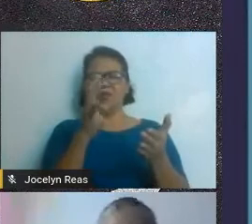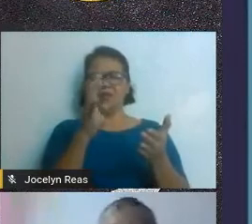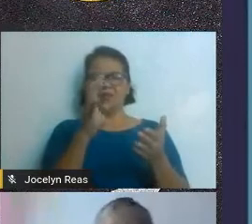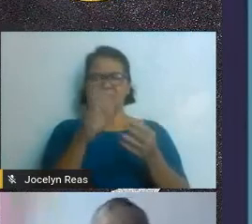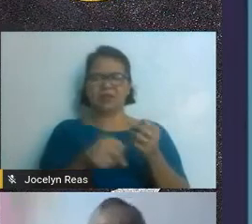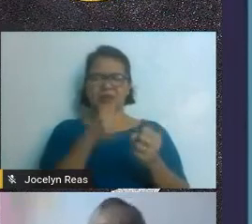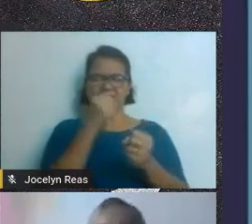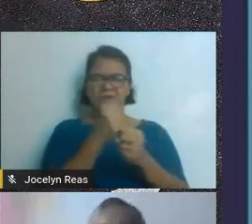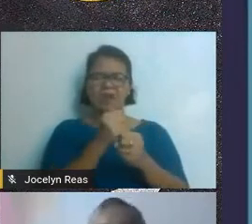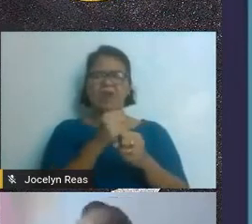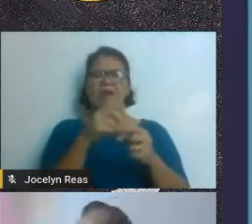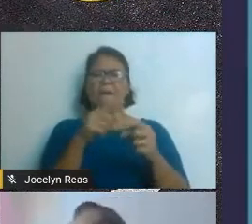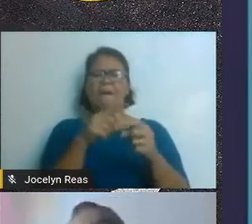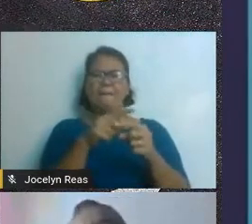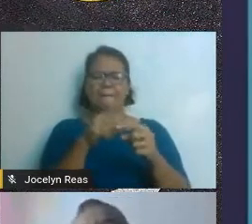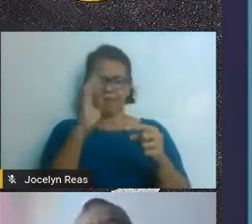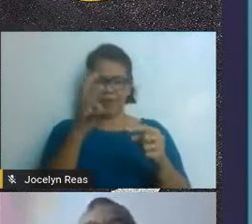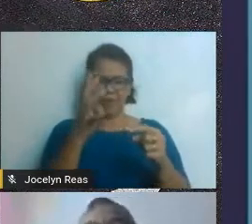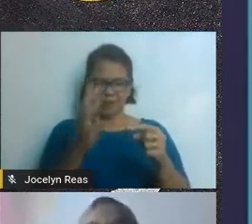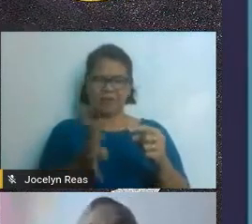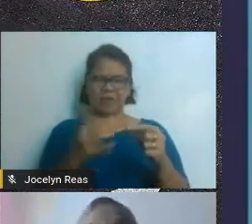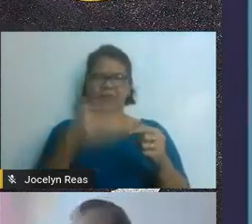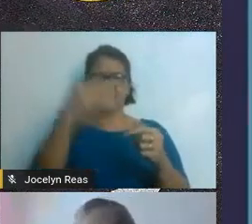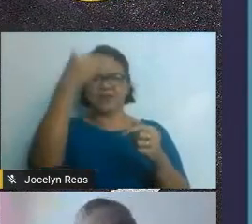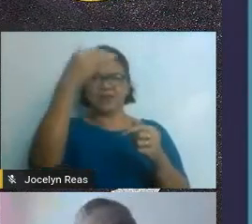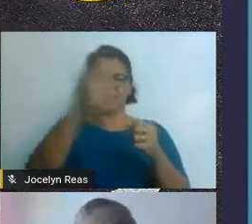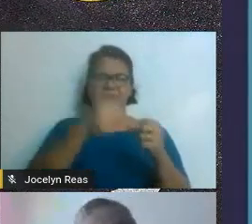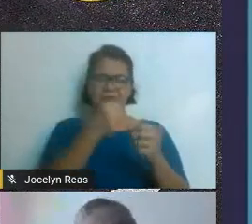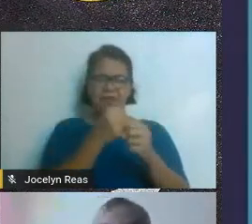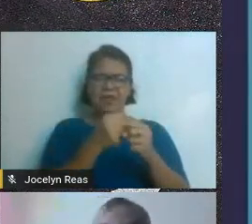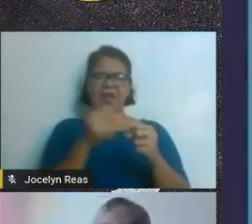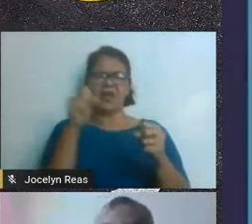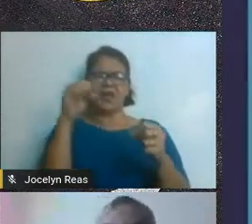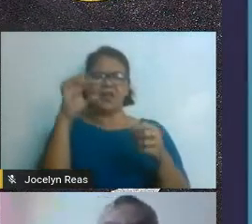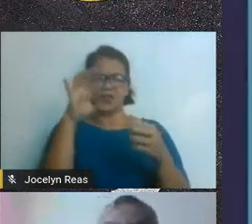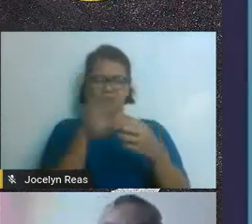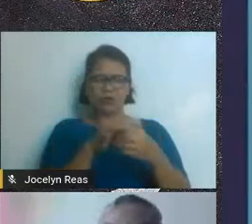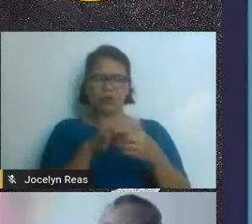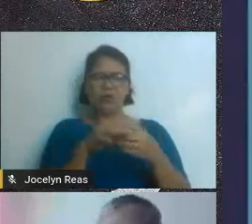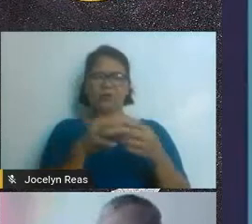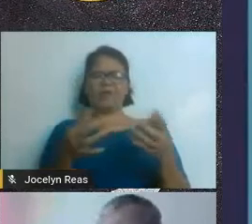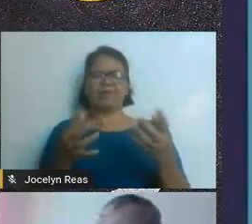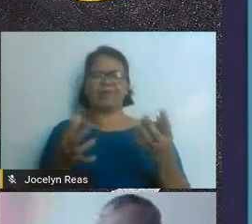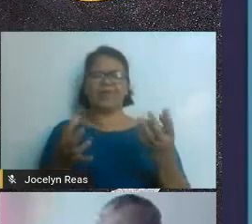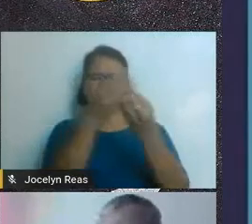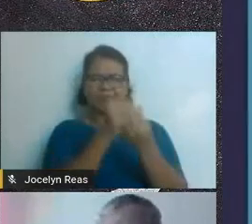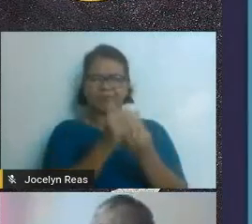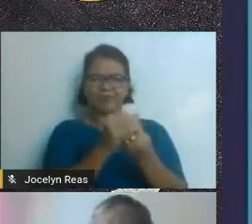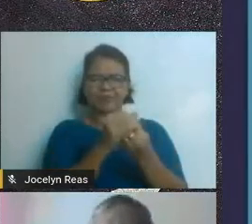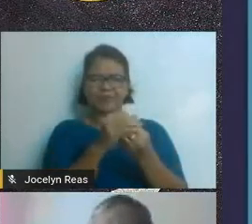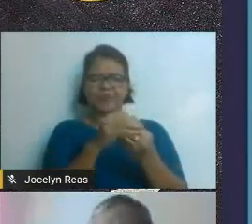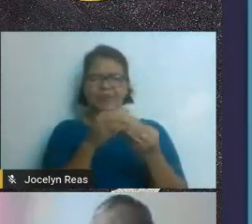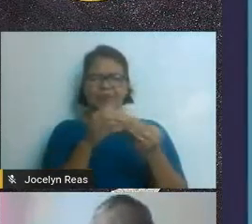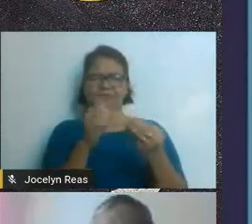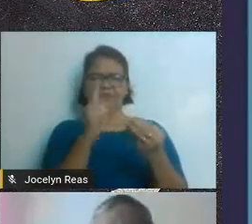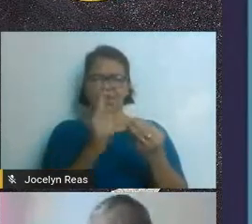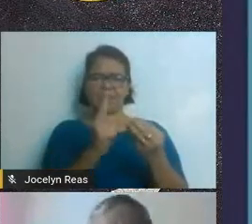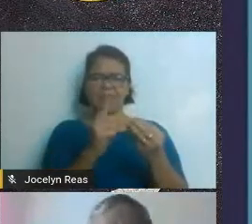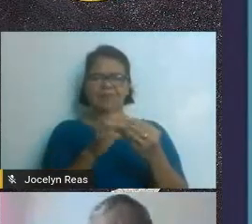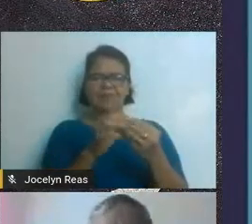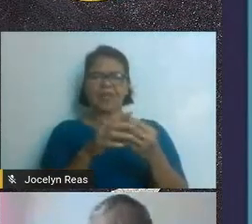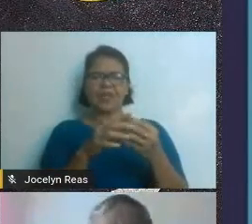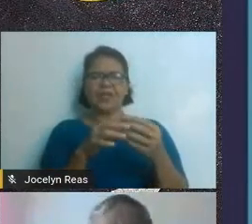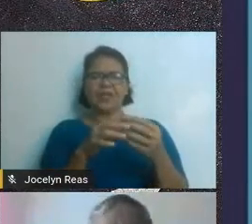have to remove. And there were also competences we rephrased so that we would be more concise in our